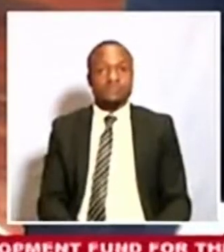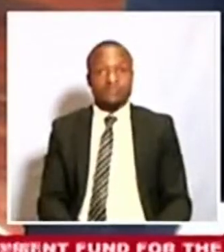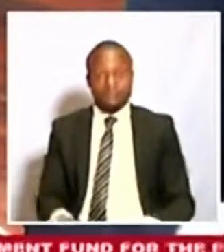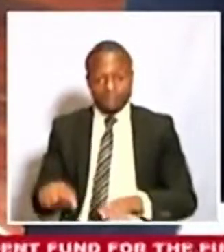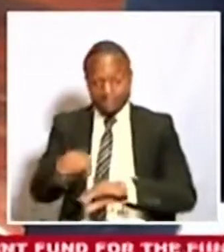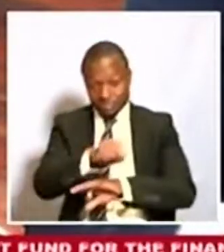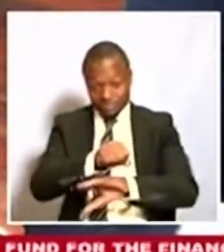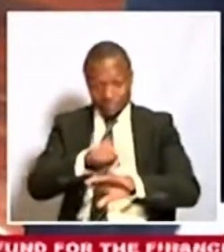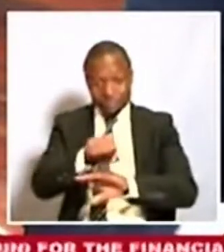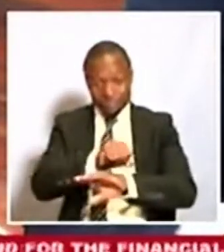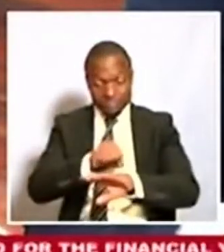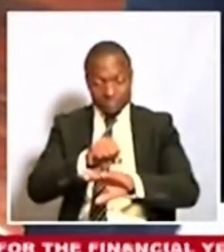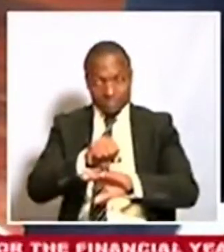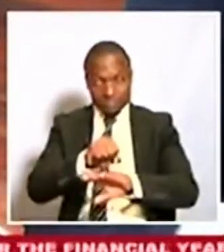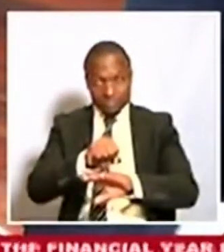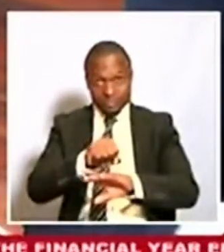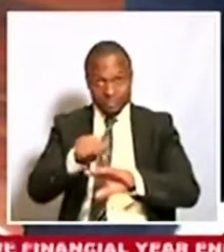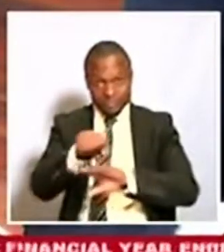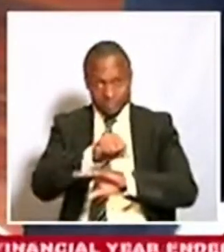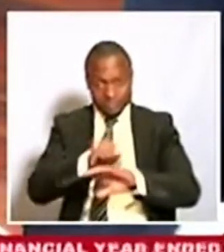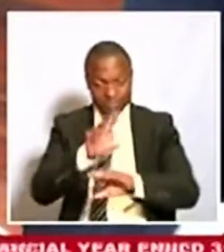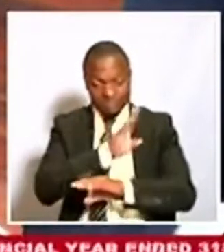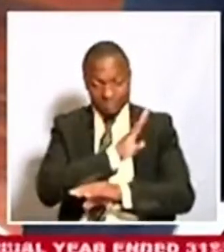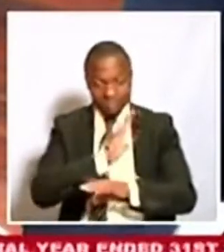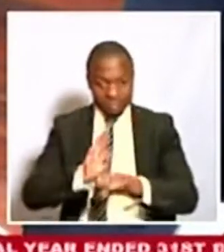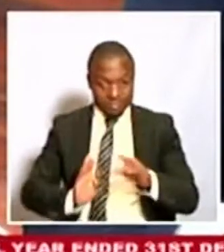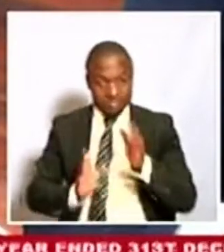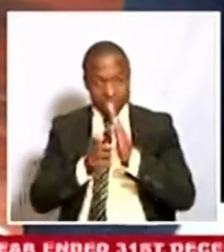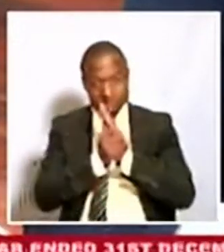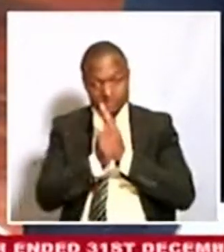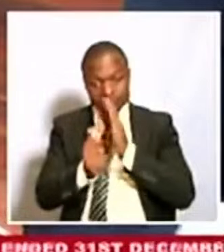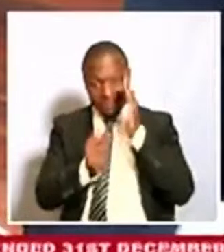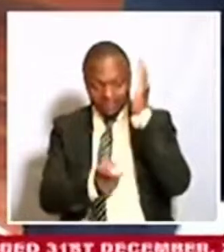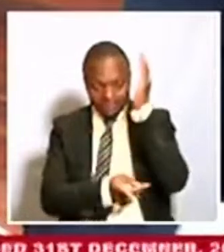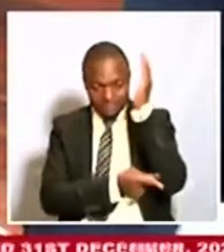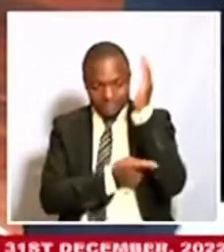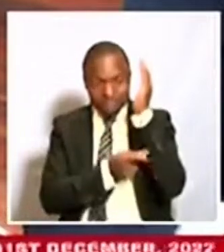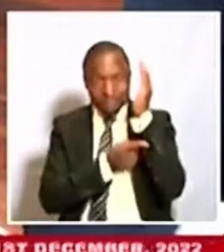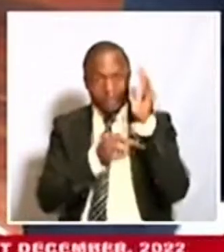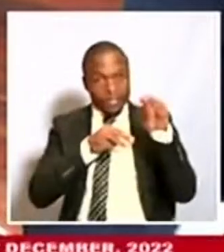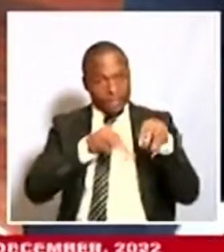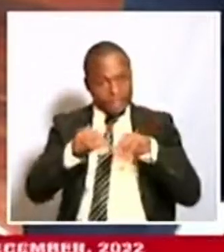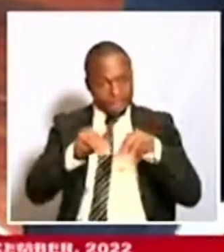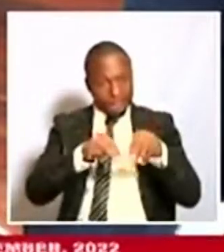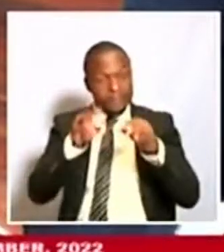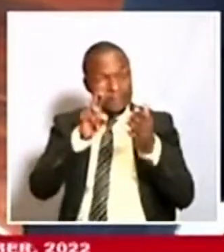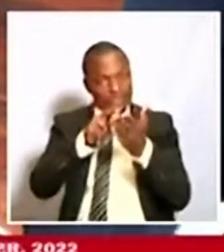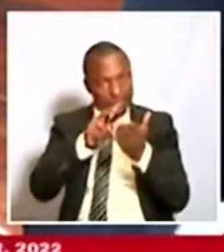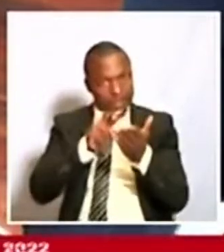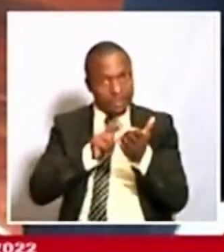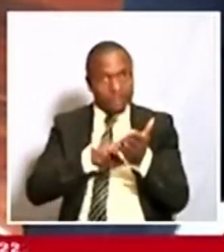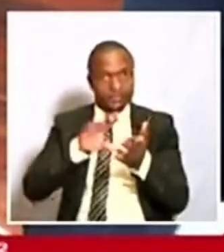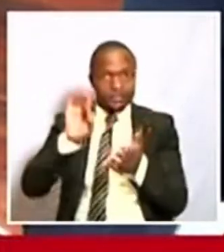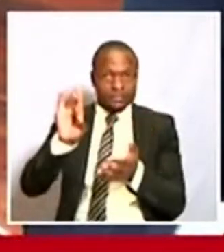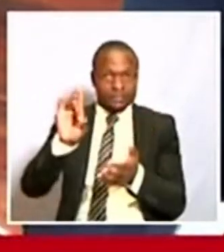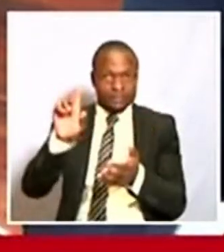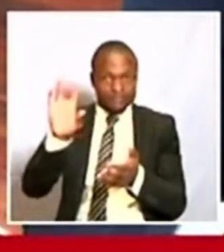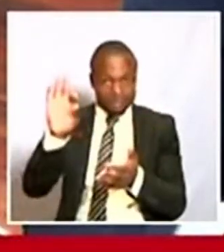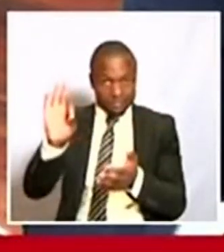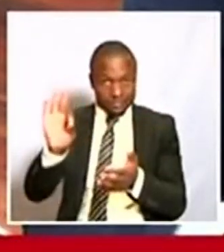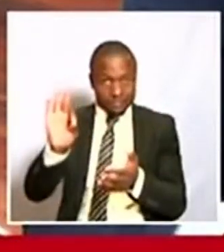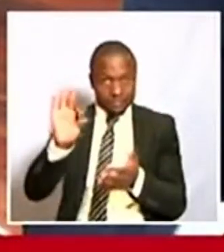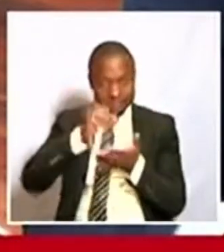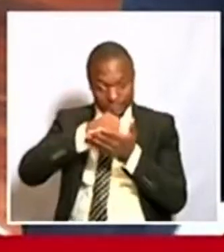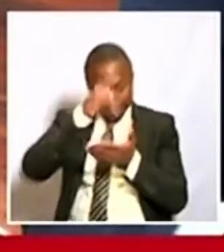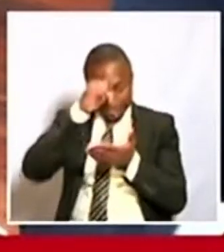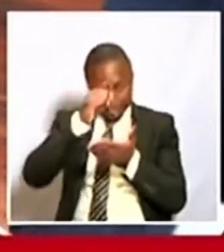secondary and secondary boarding and skills development. Management wishes to report that the 89 students